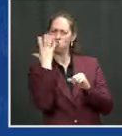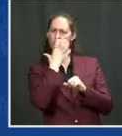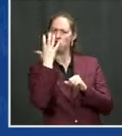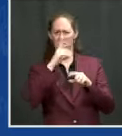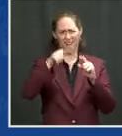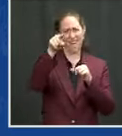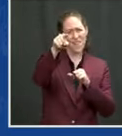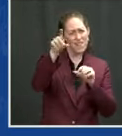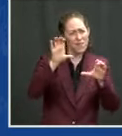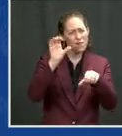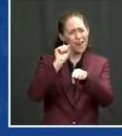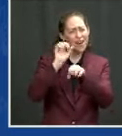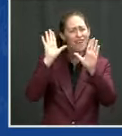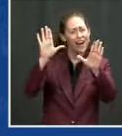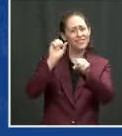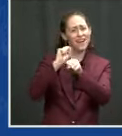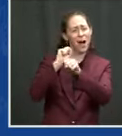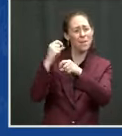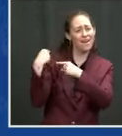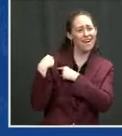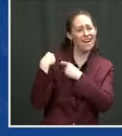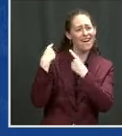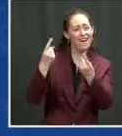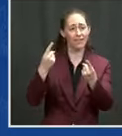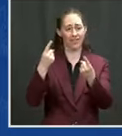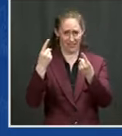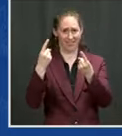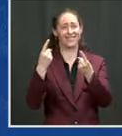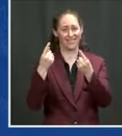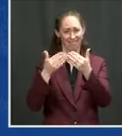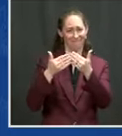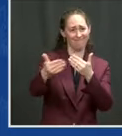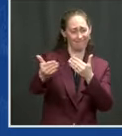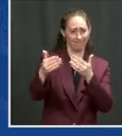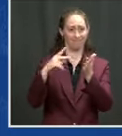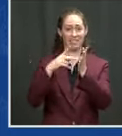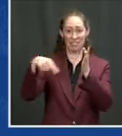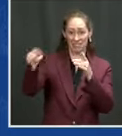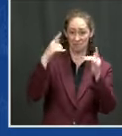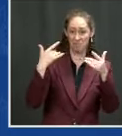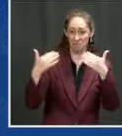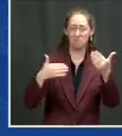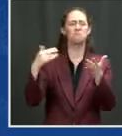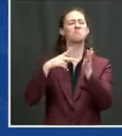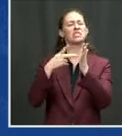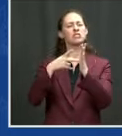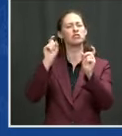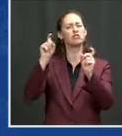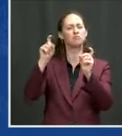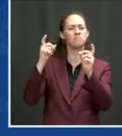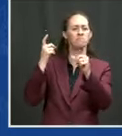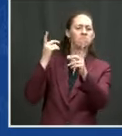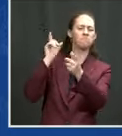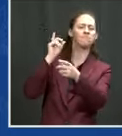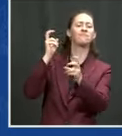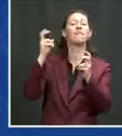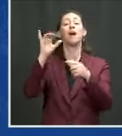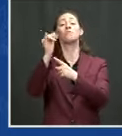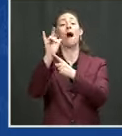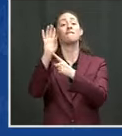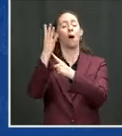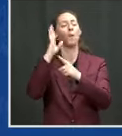return to normalcy by Independence Day, which is a goal that was not arbitrarily, but based on talking to the docs,